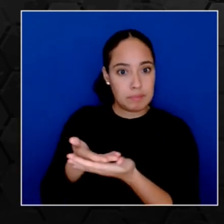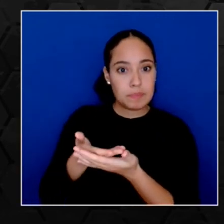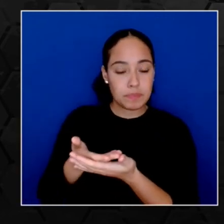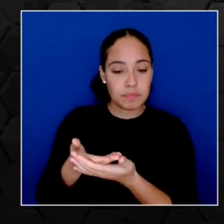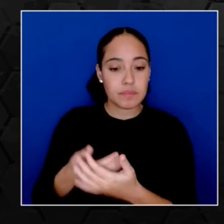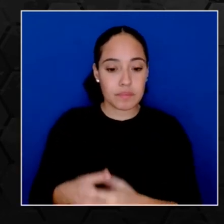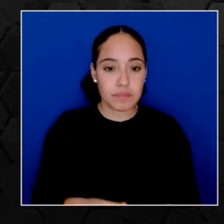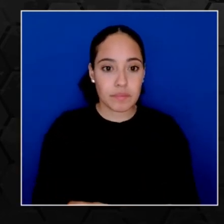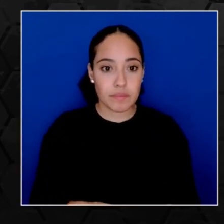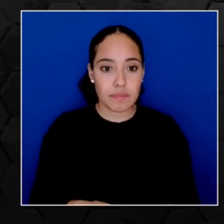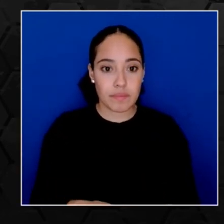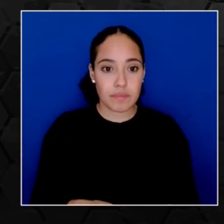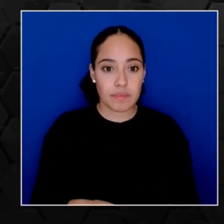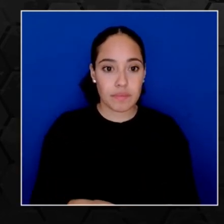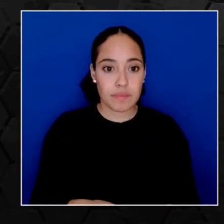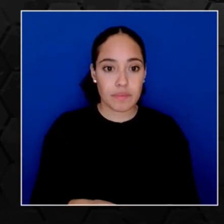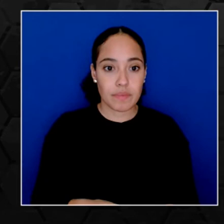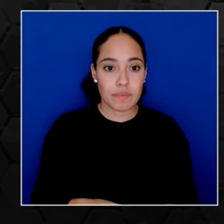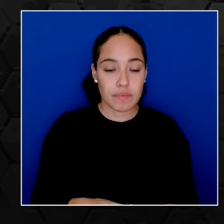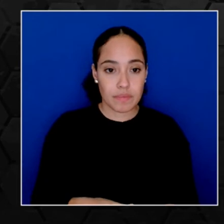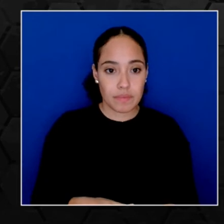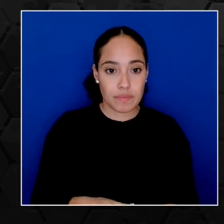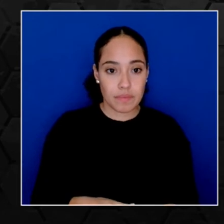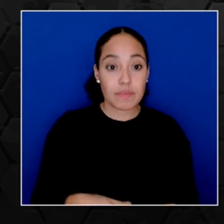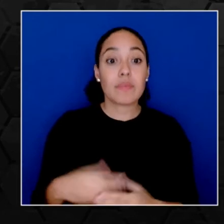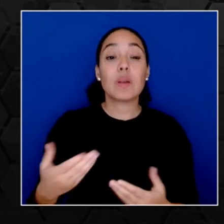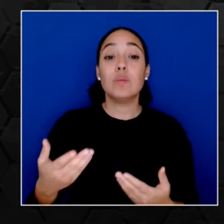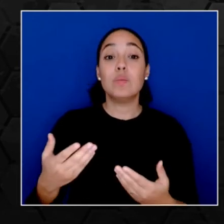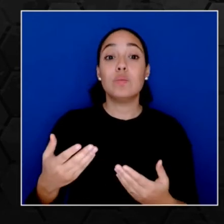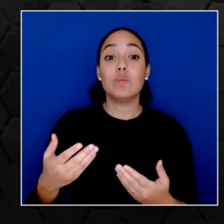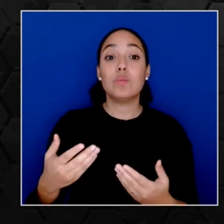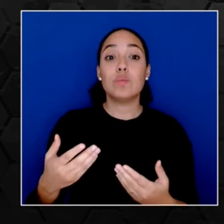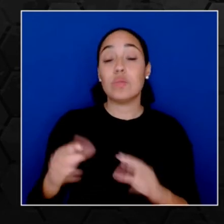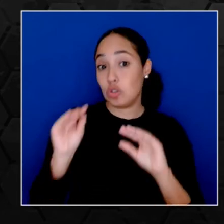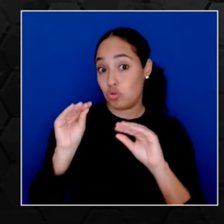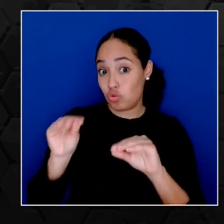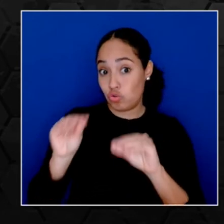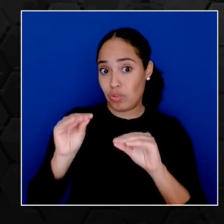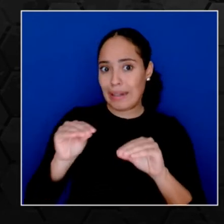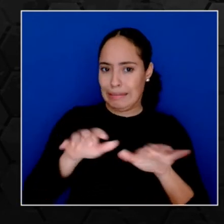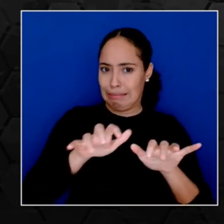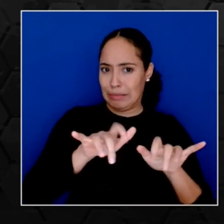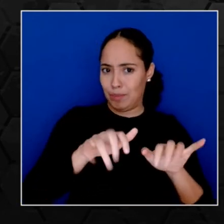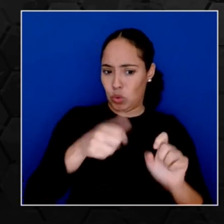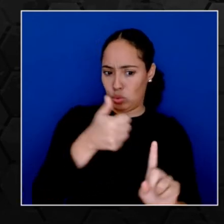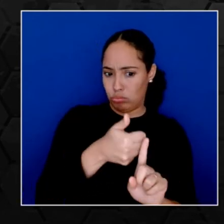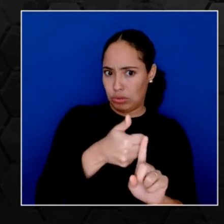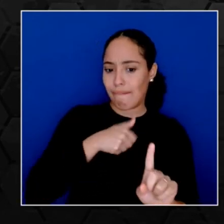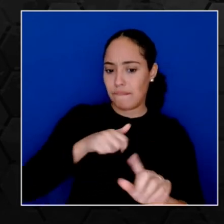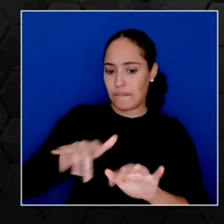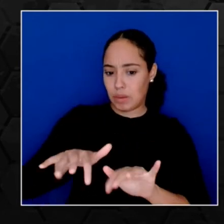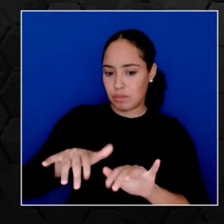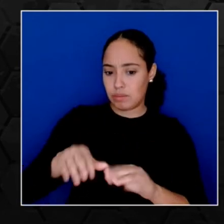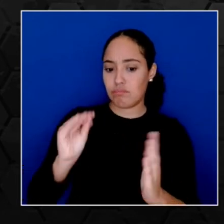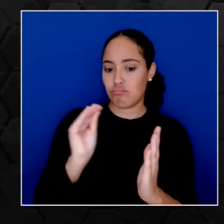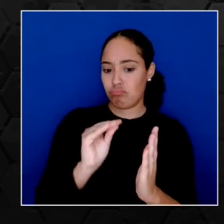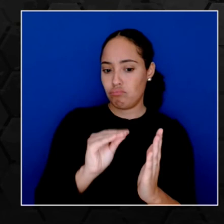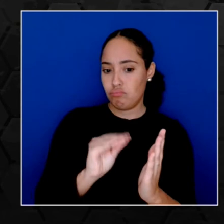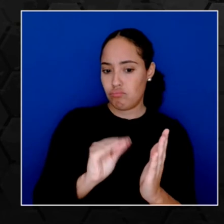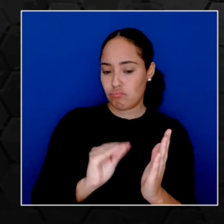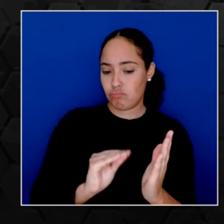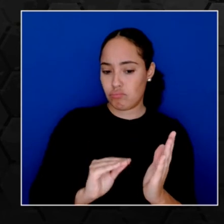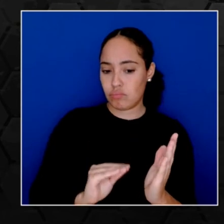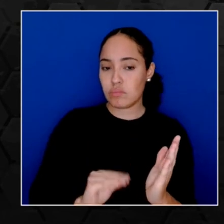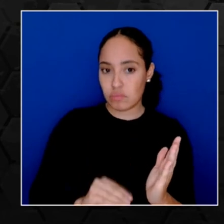like providing the status whether the training is completed or not. So based on that, you can actually choose like try out different things until